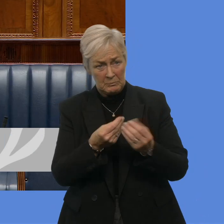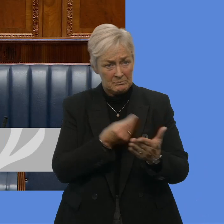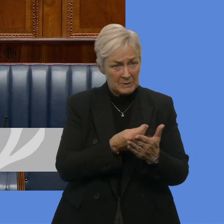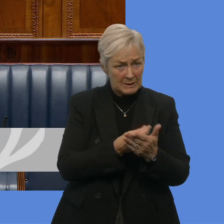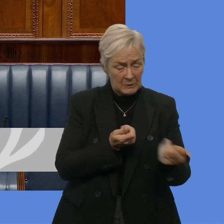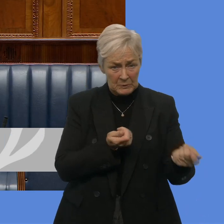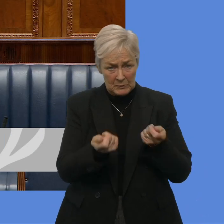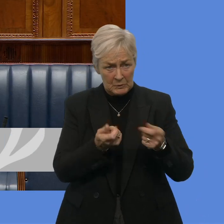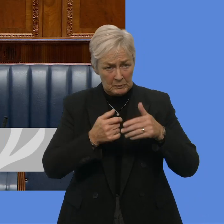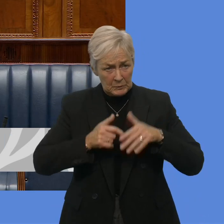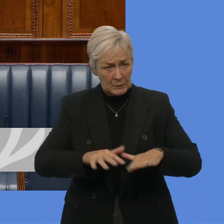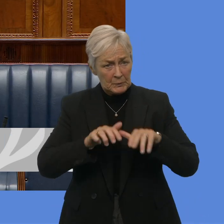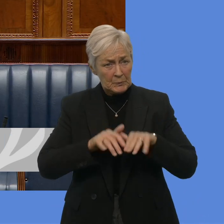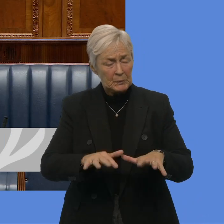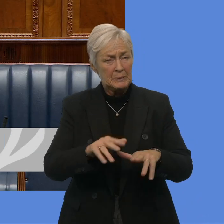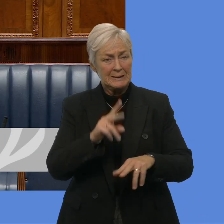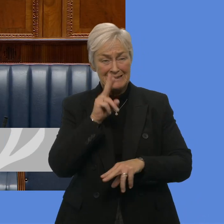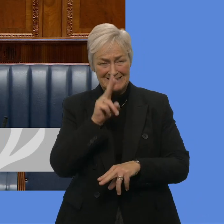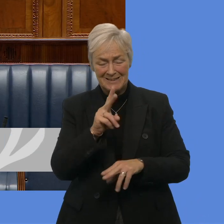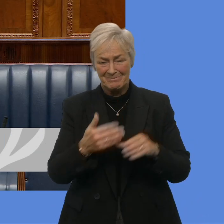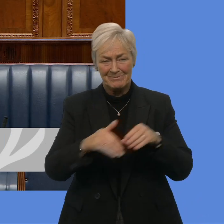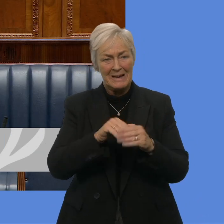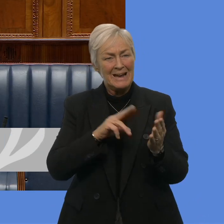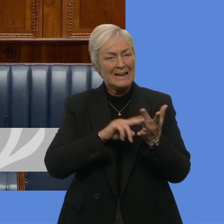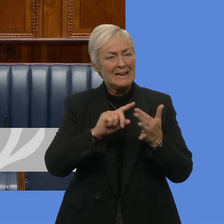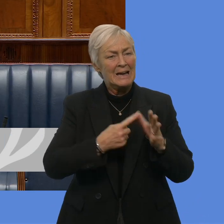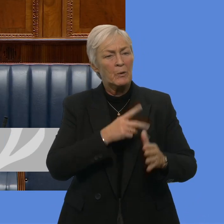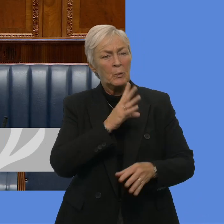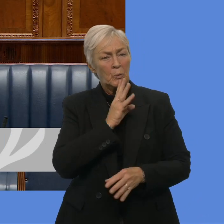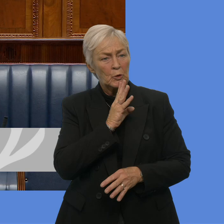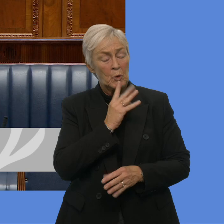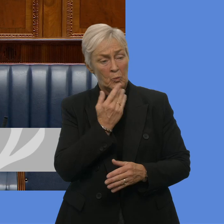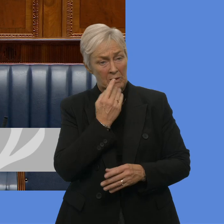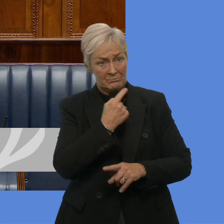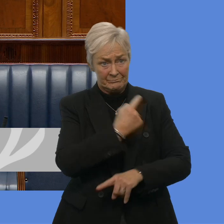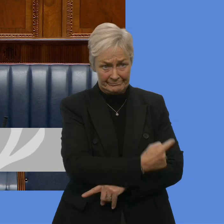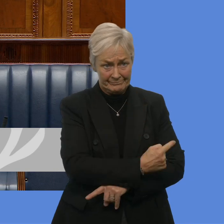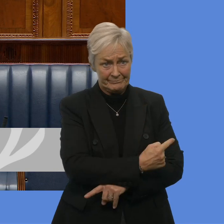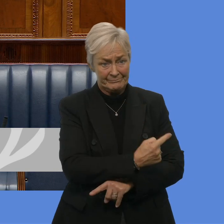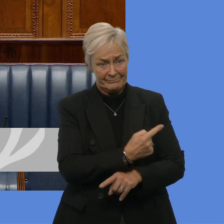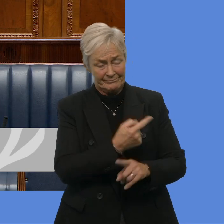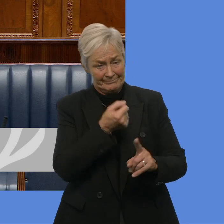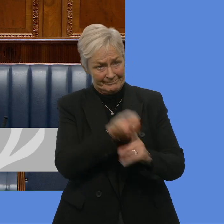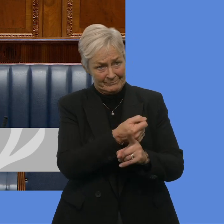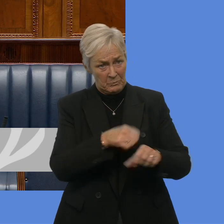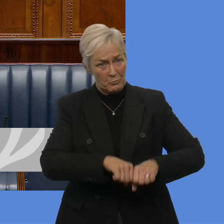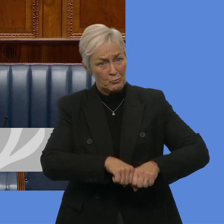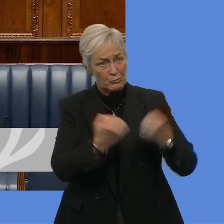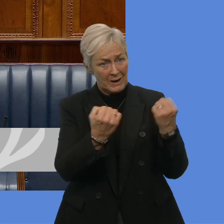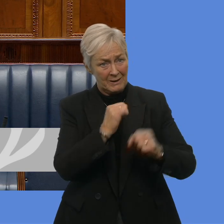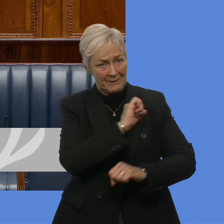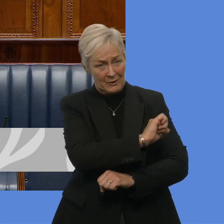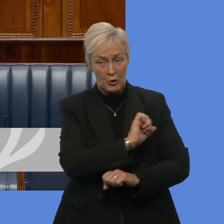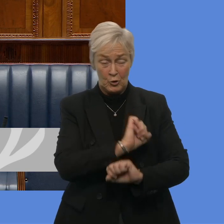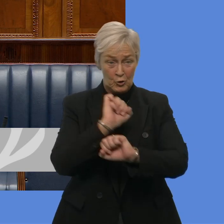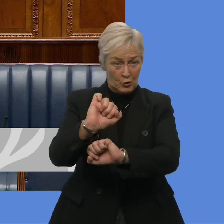the polluter. But of course that doesn't seem to extend to NI Water whenever they infringe the regulations. Indeed, in your own